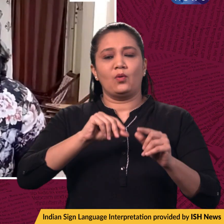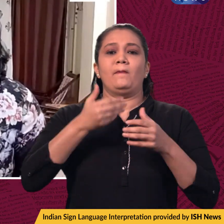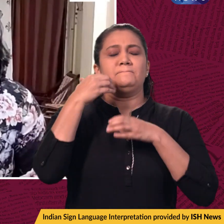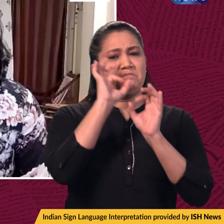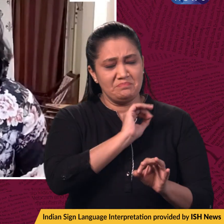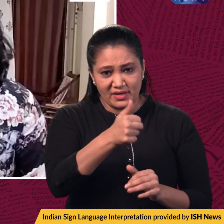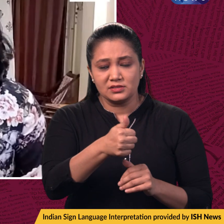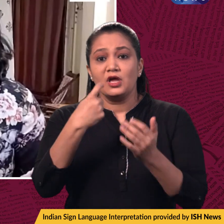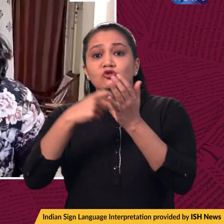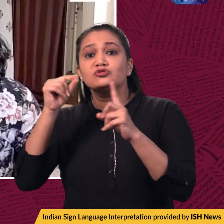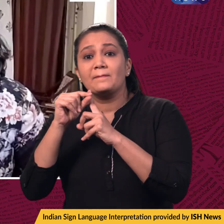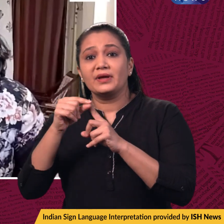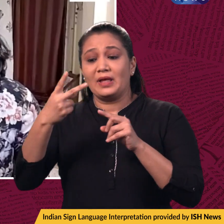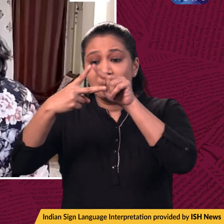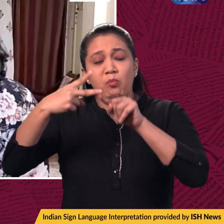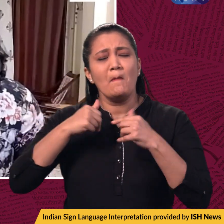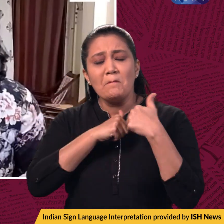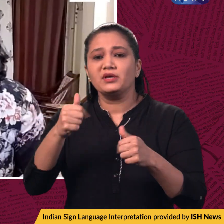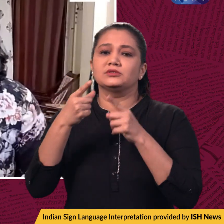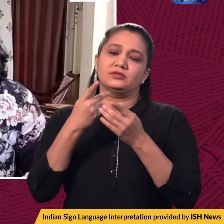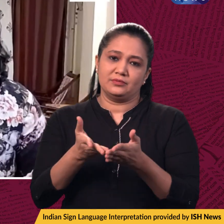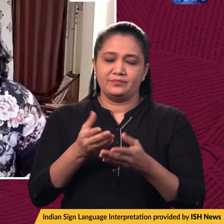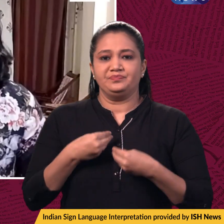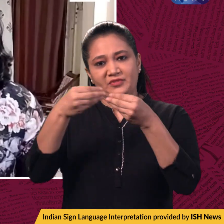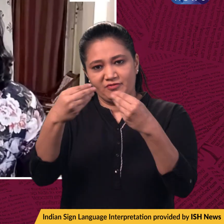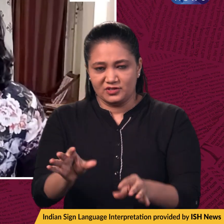whereas Rishabh Pant was named the player